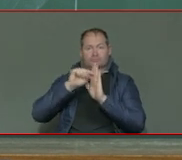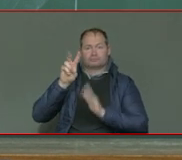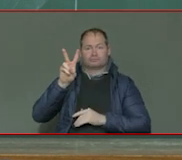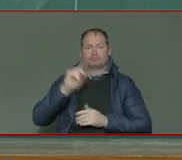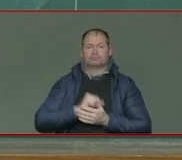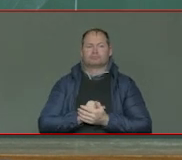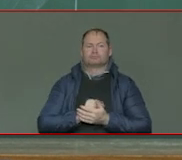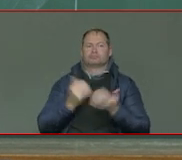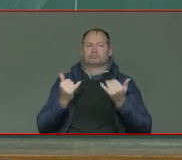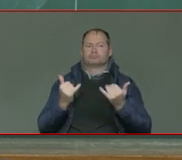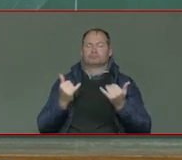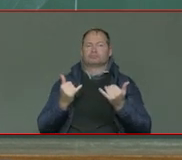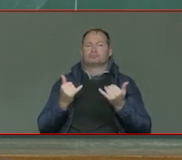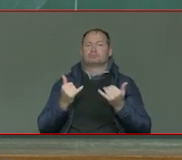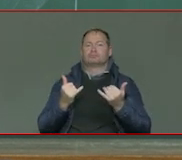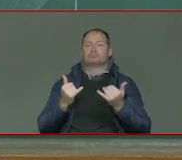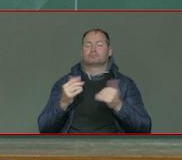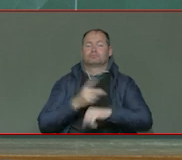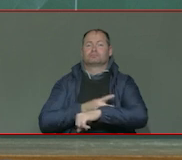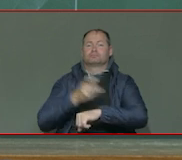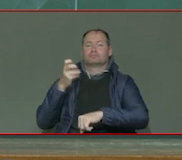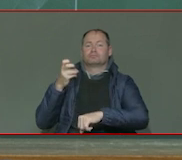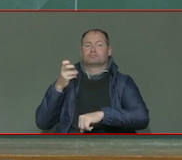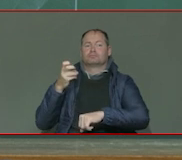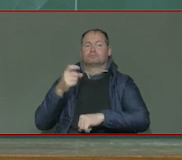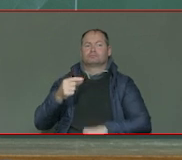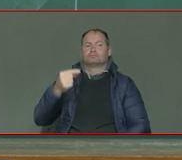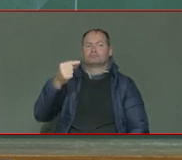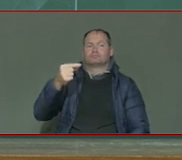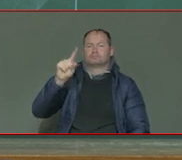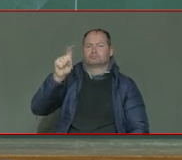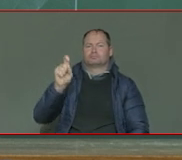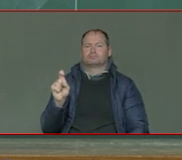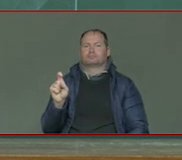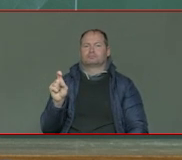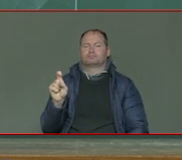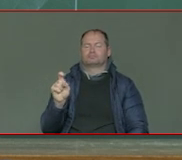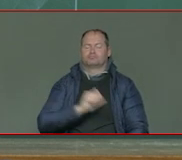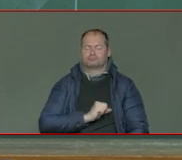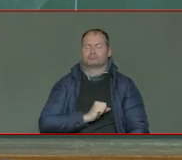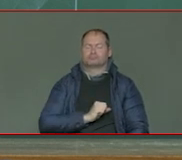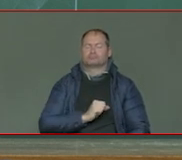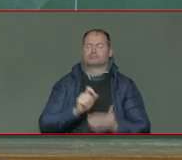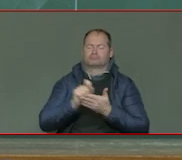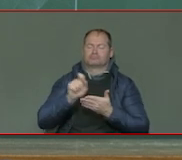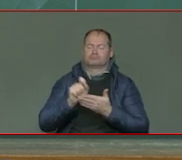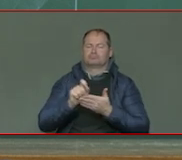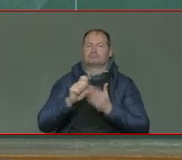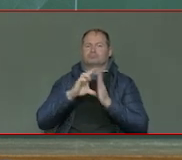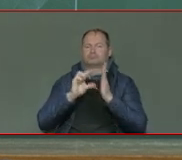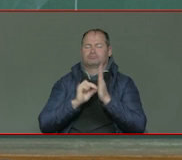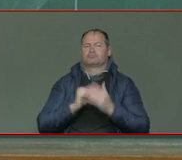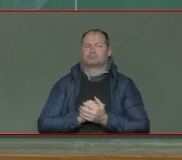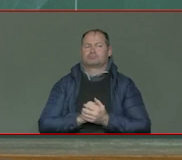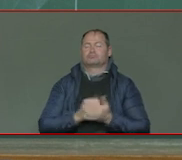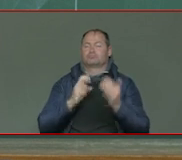the derivative? G prime x. That is the notation for the derivative. And what is the rule that I must